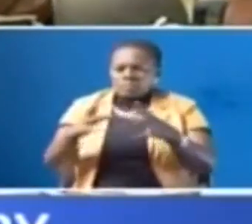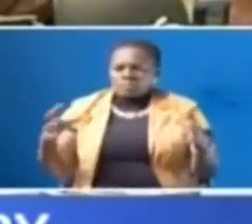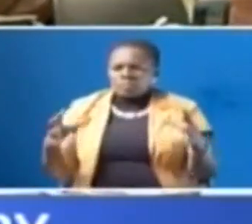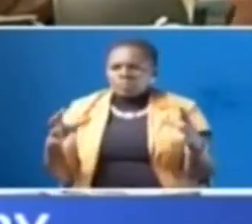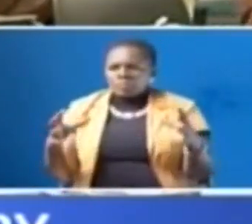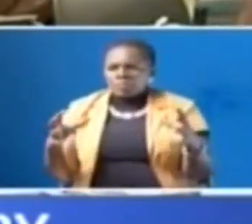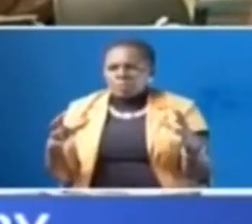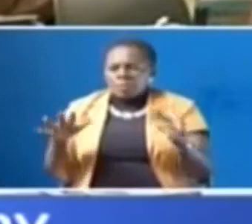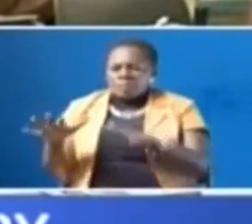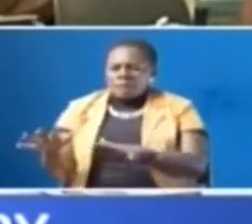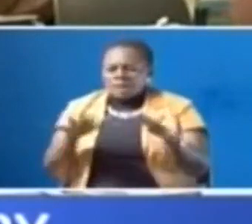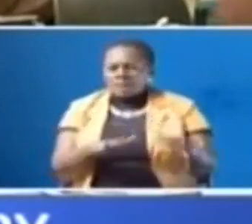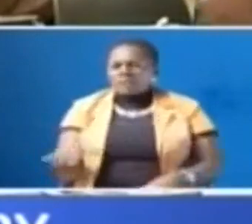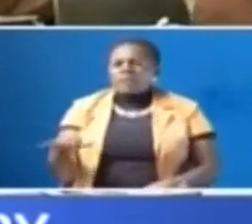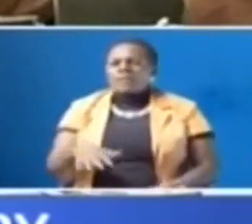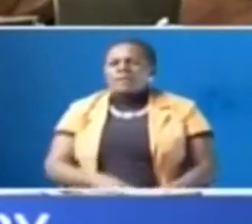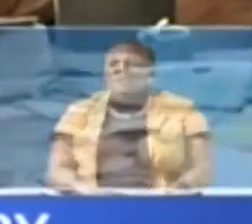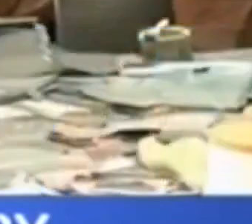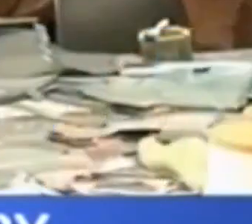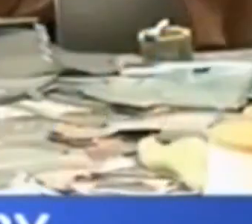to markets.